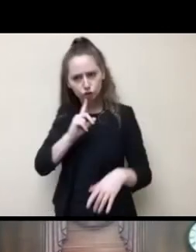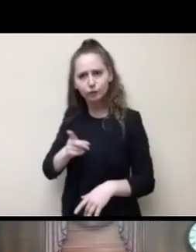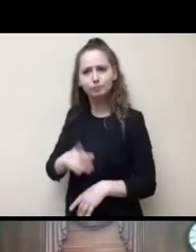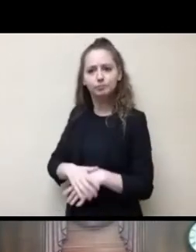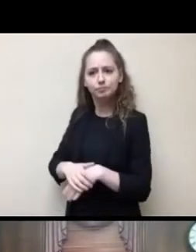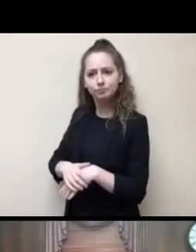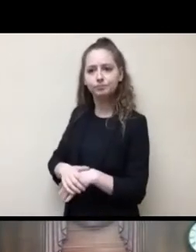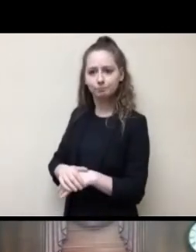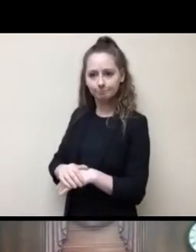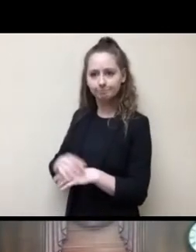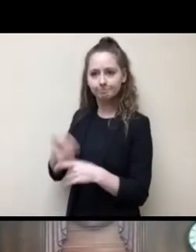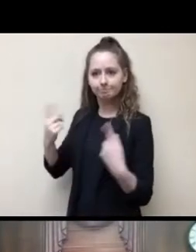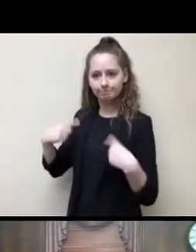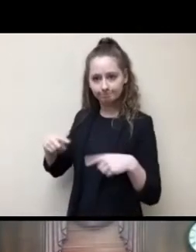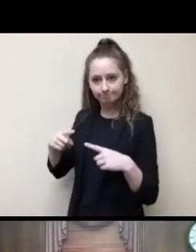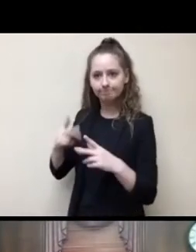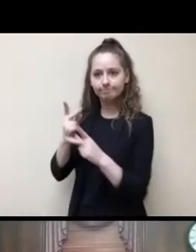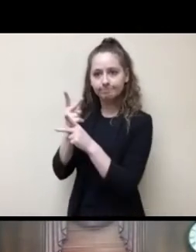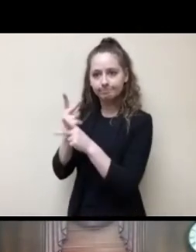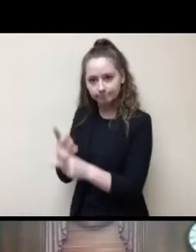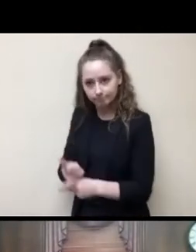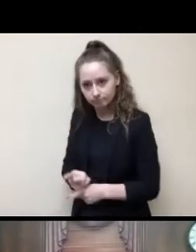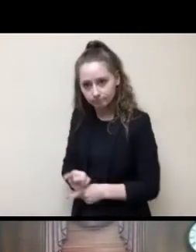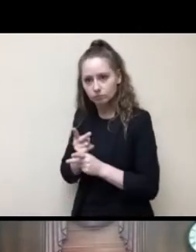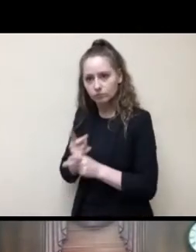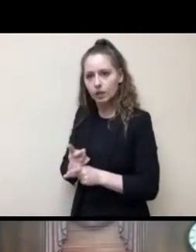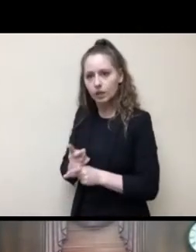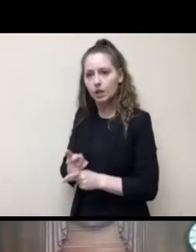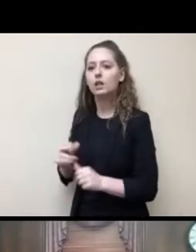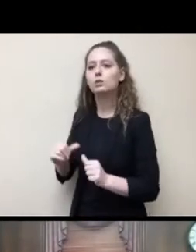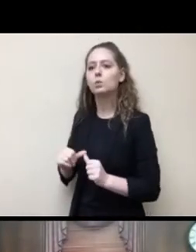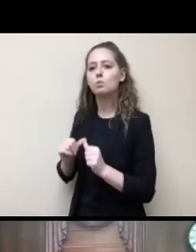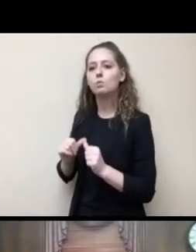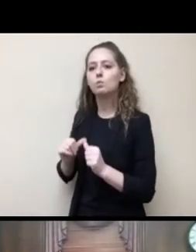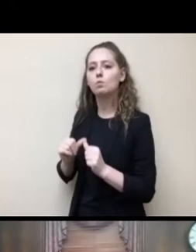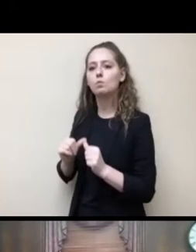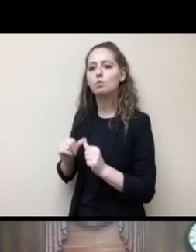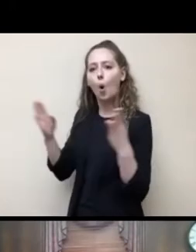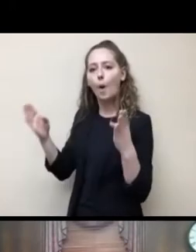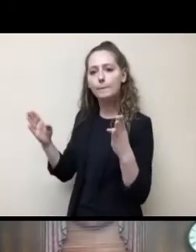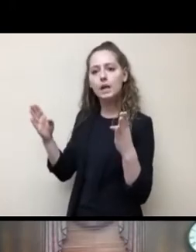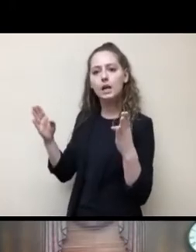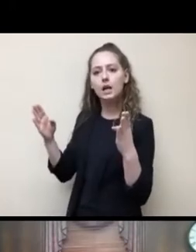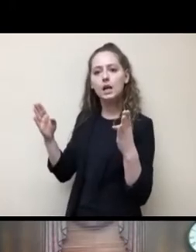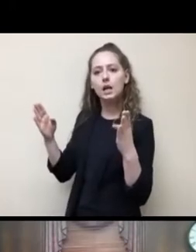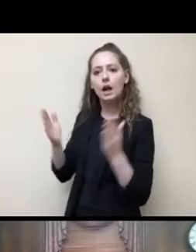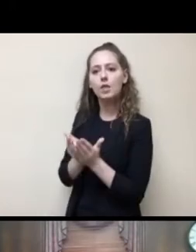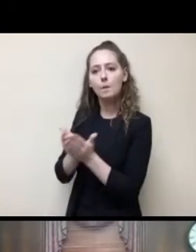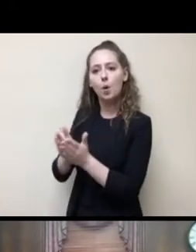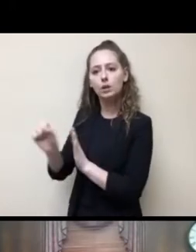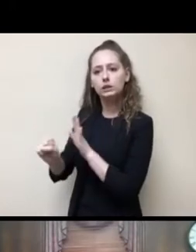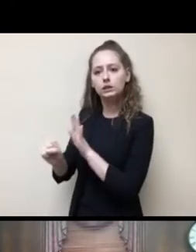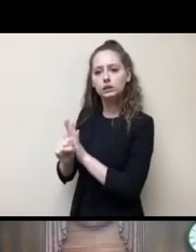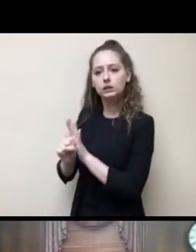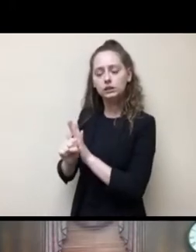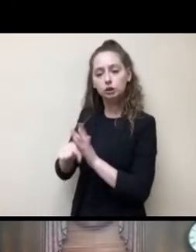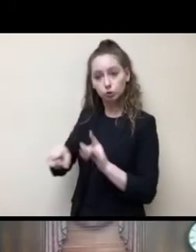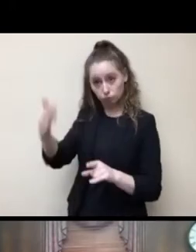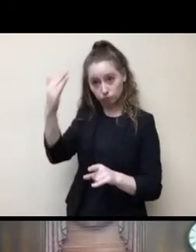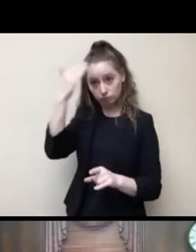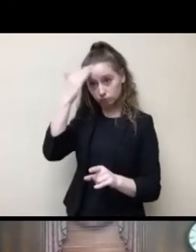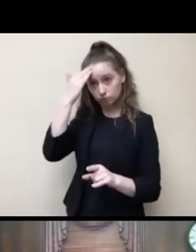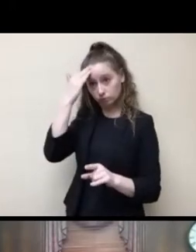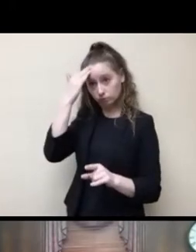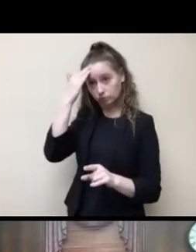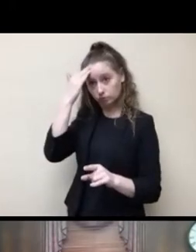We are being very cautious as we move through the opening of the boating season. As you know, early on,